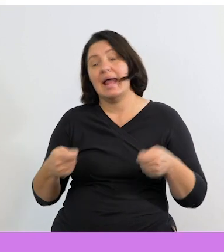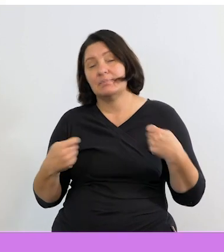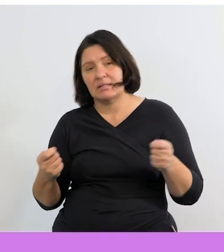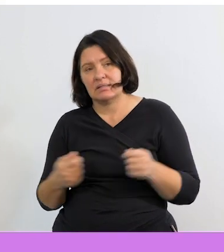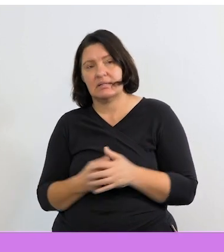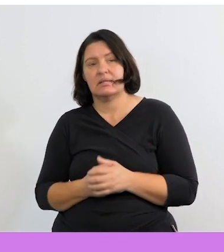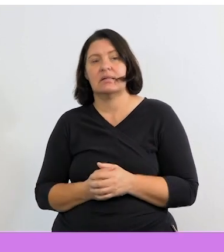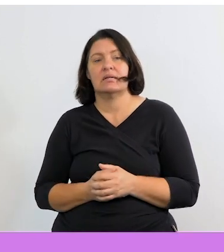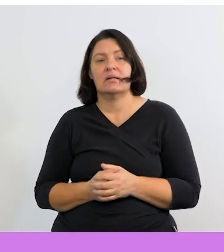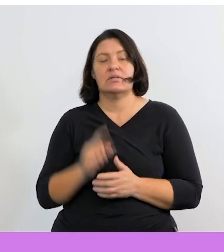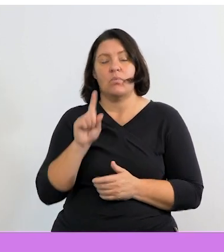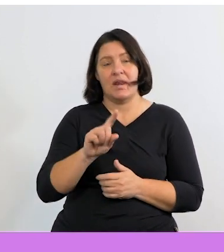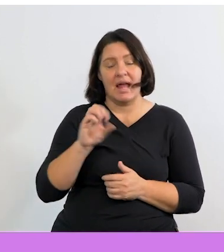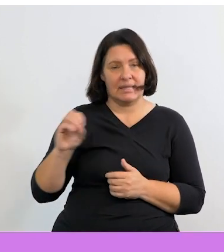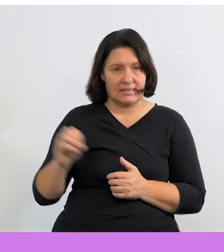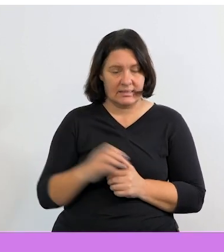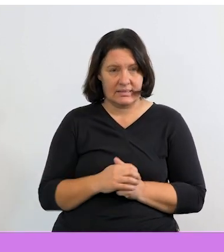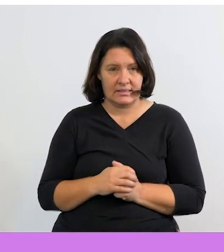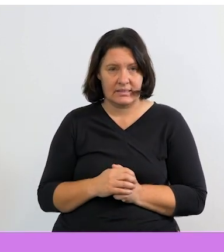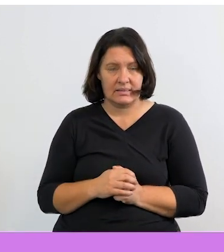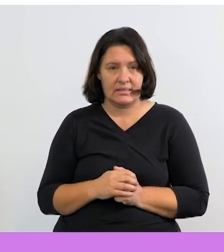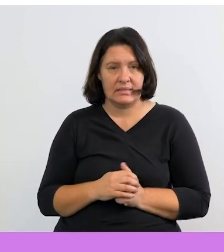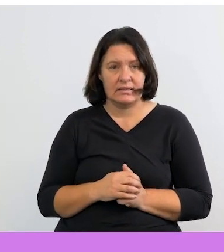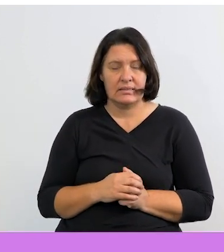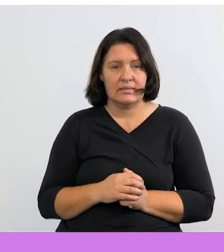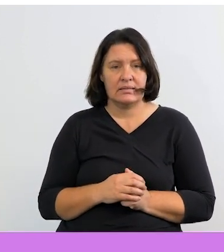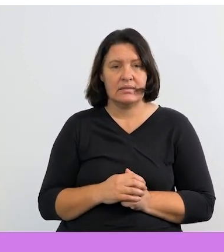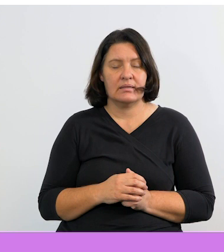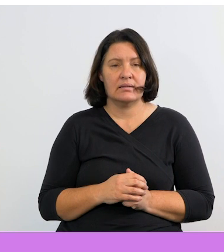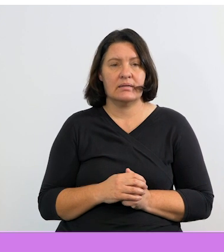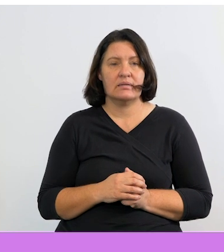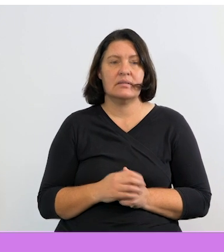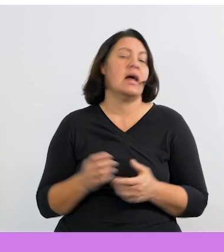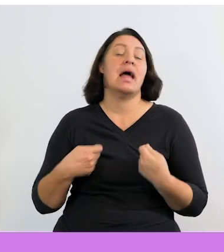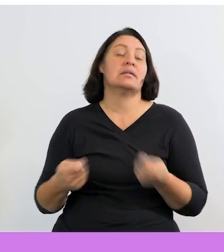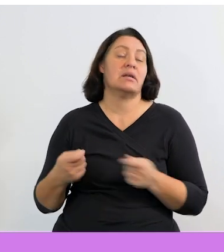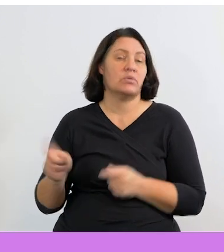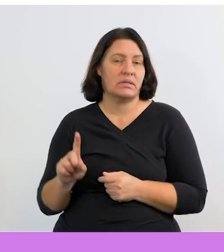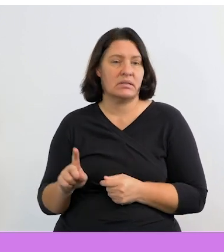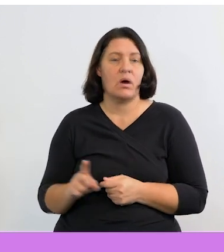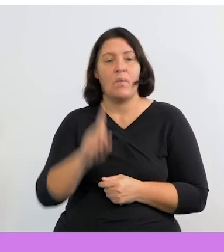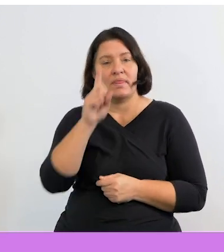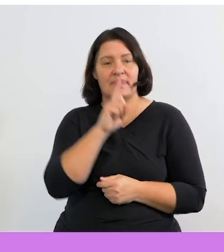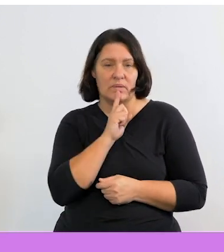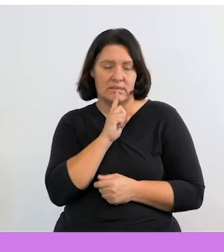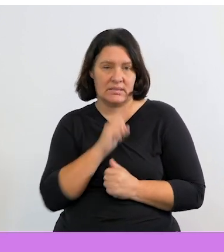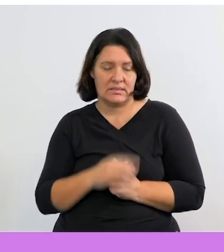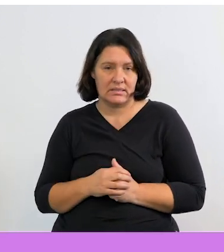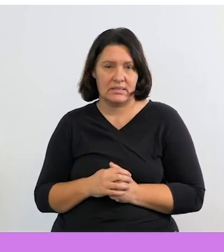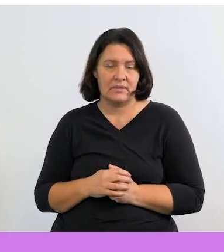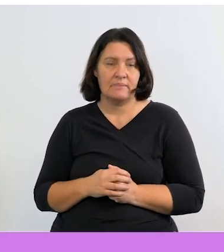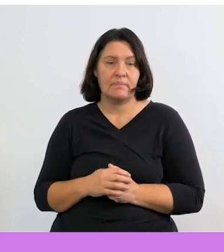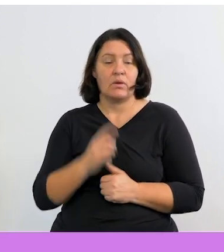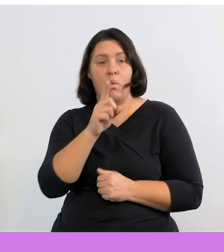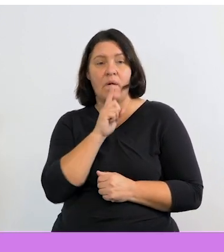his expenses for 100 bunny chows. There's 100 expenses here. So I go all the way to the left. Expense will be 1,000